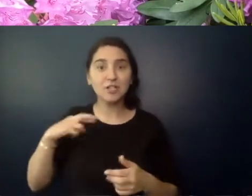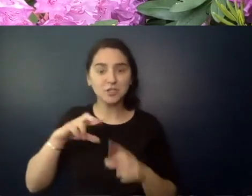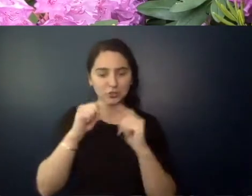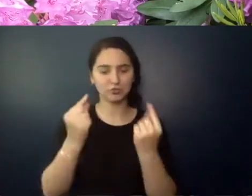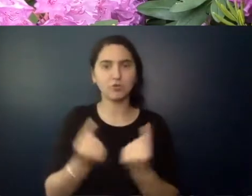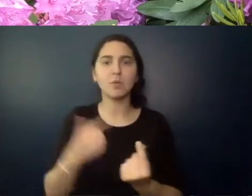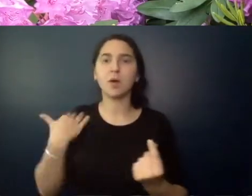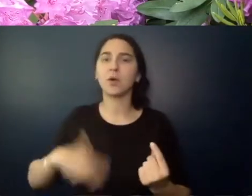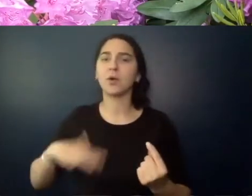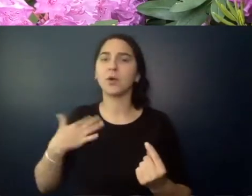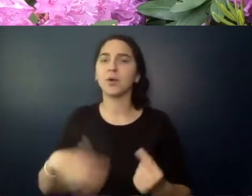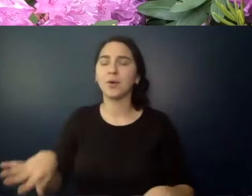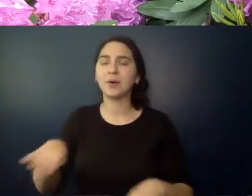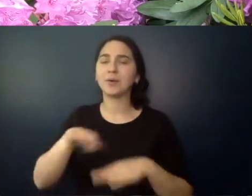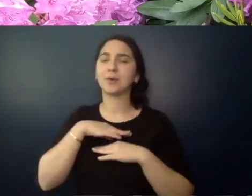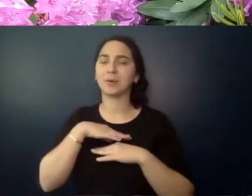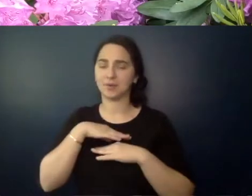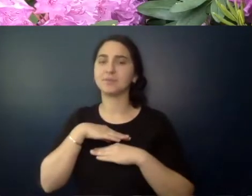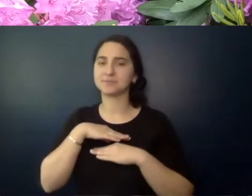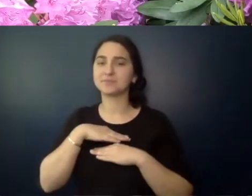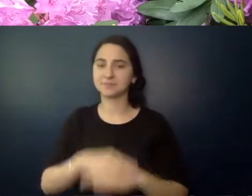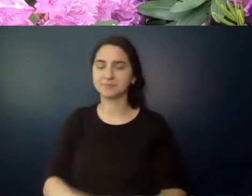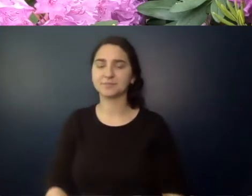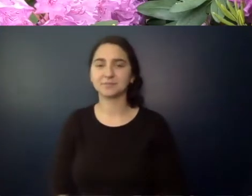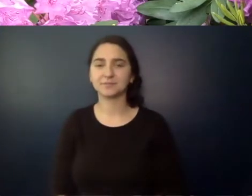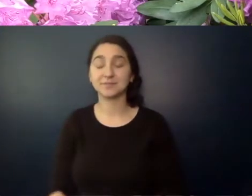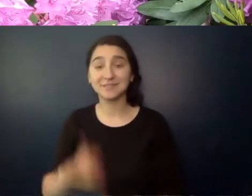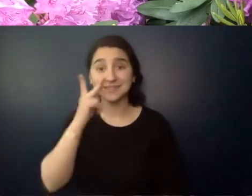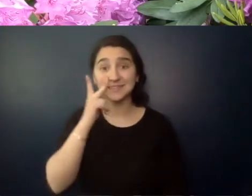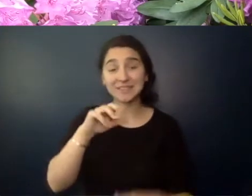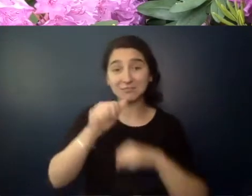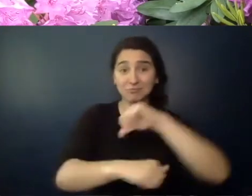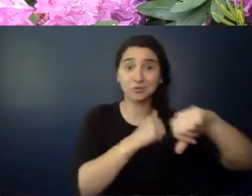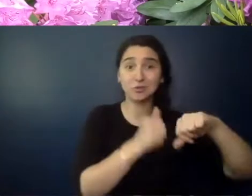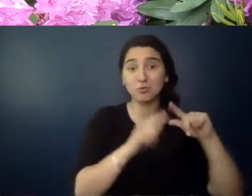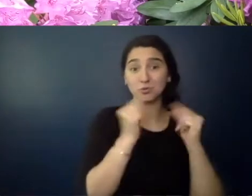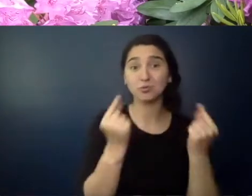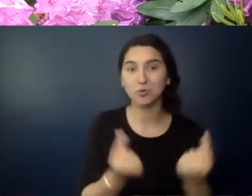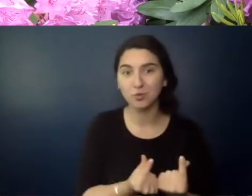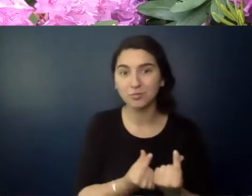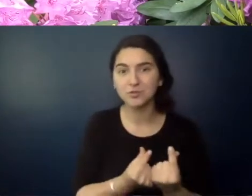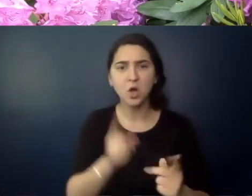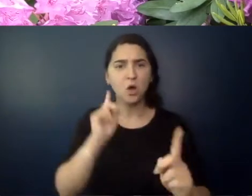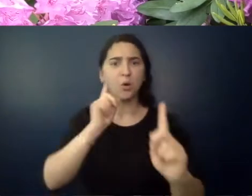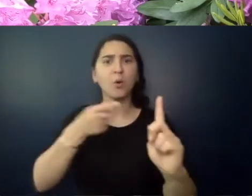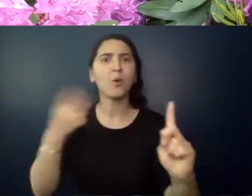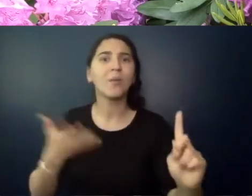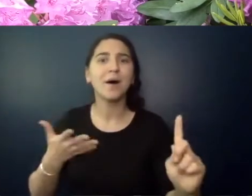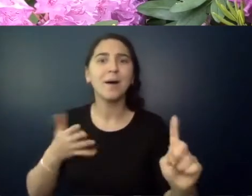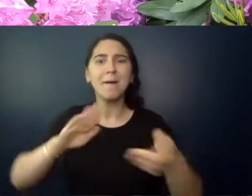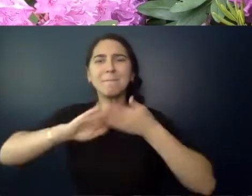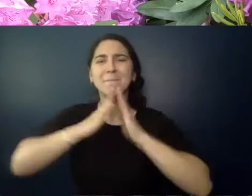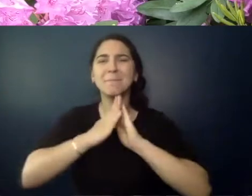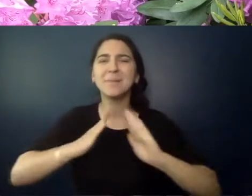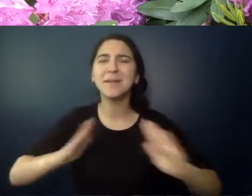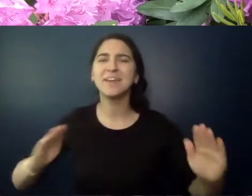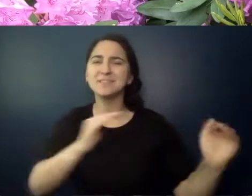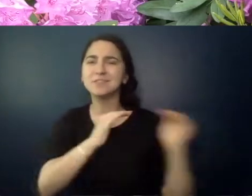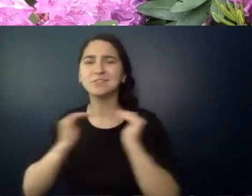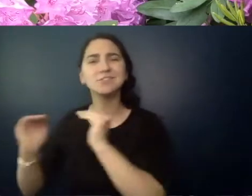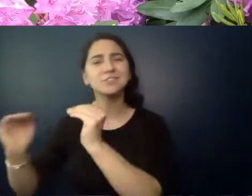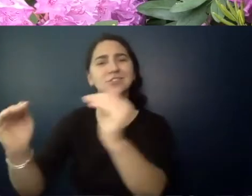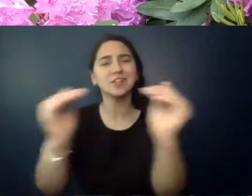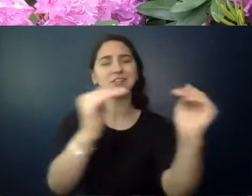reconciliation amongst religious groups, and reconciliation amongst various social groups. Their aim is to